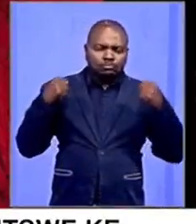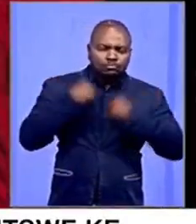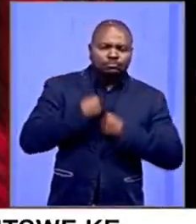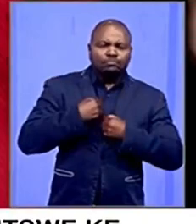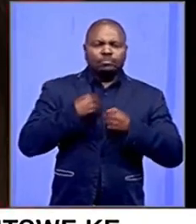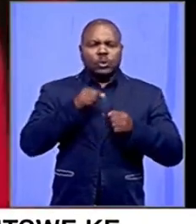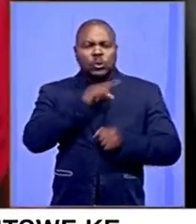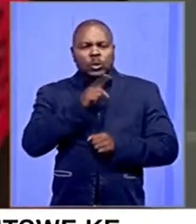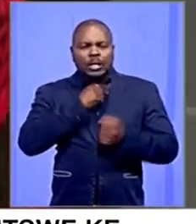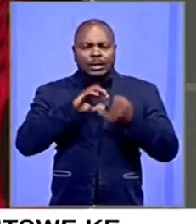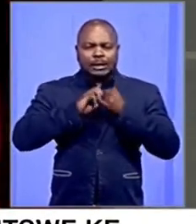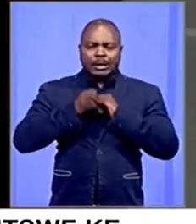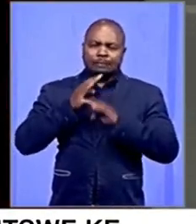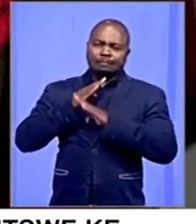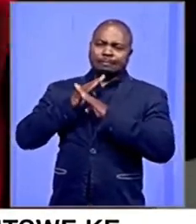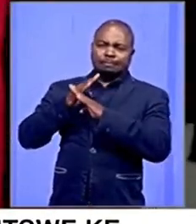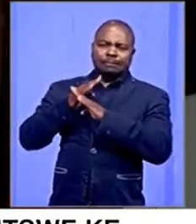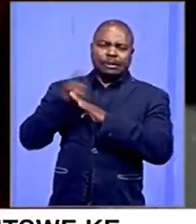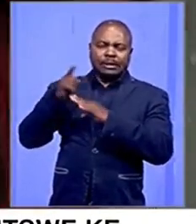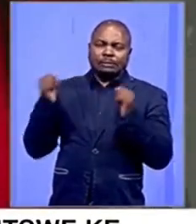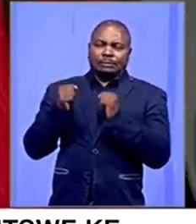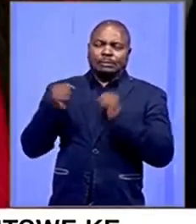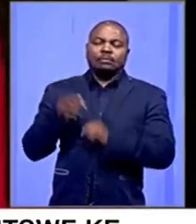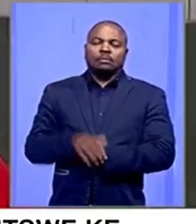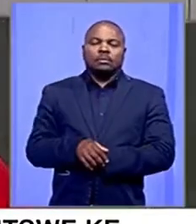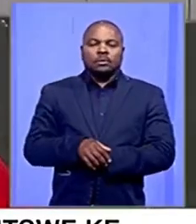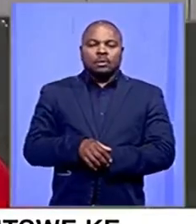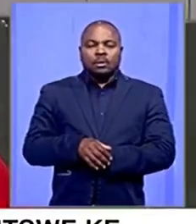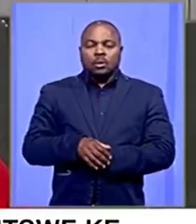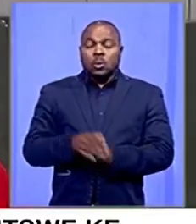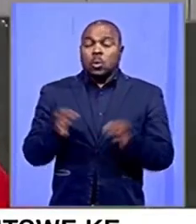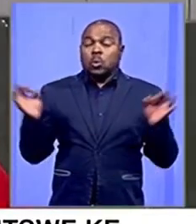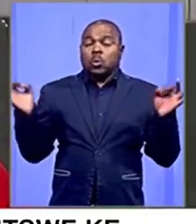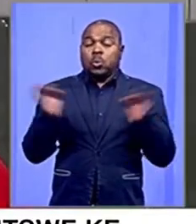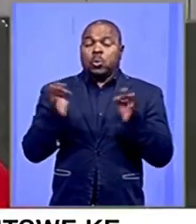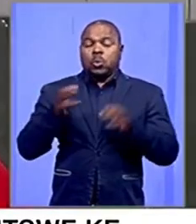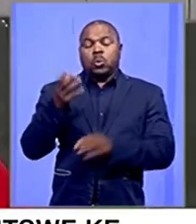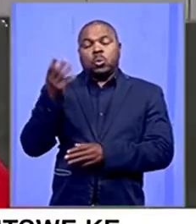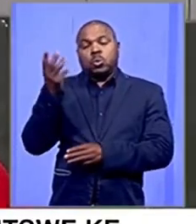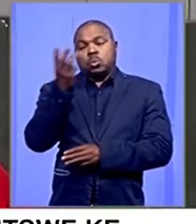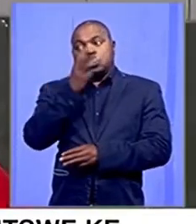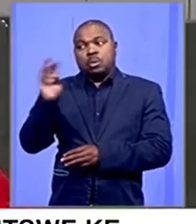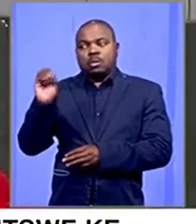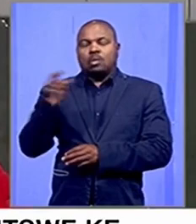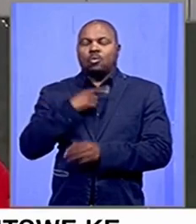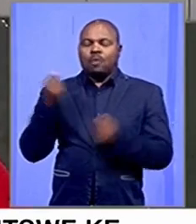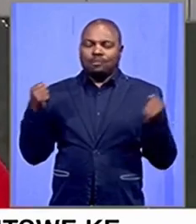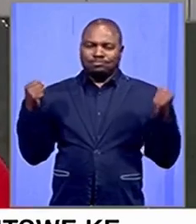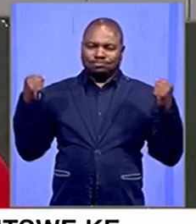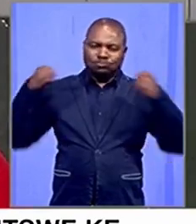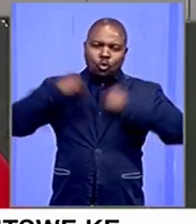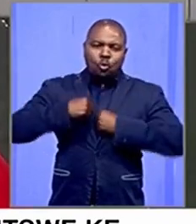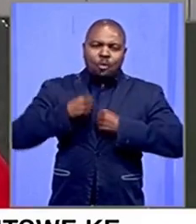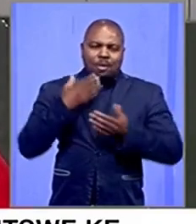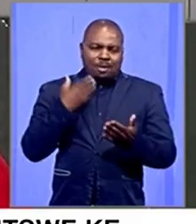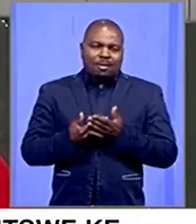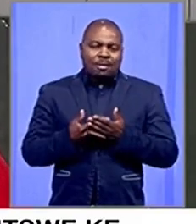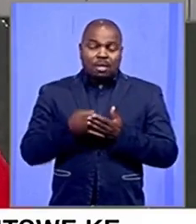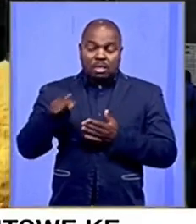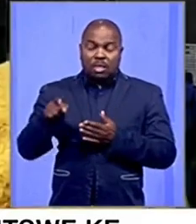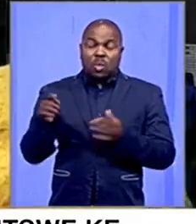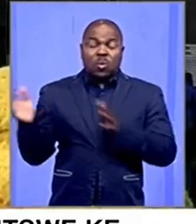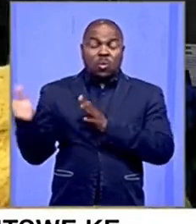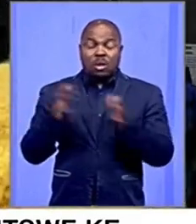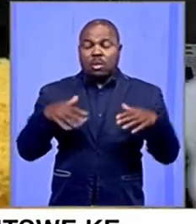ile tsela yeo ba le ya mohatsela. It's too much cold, even you can wear a blanket, and this weather is too much